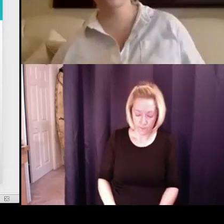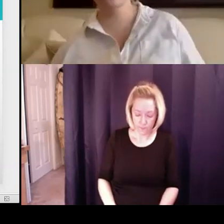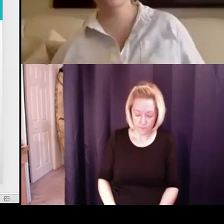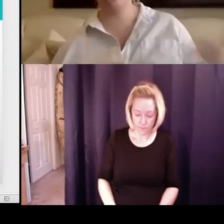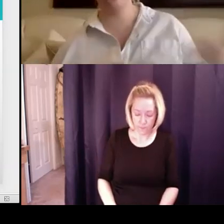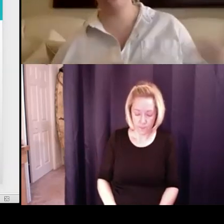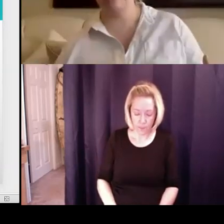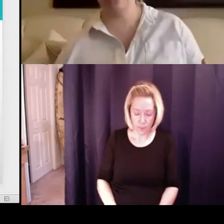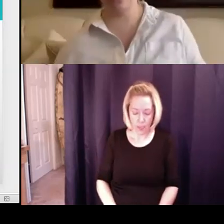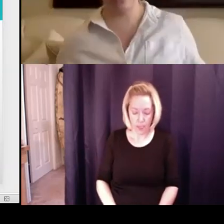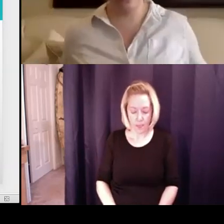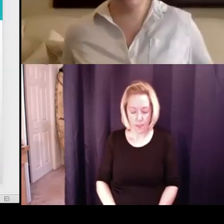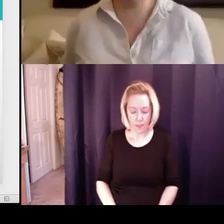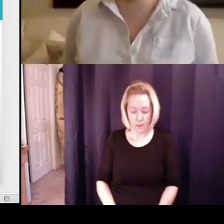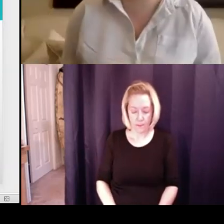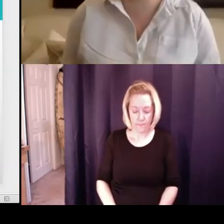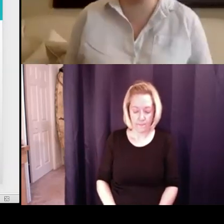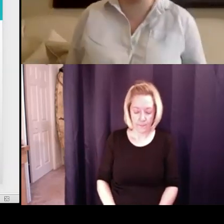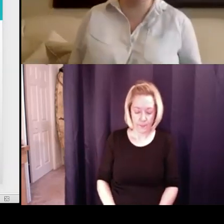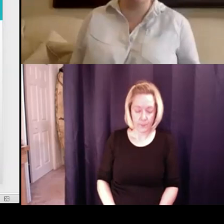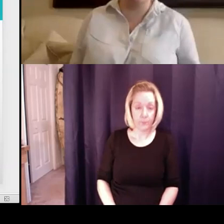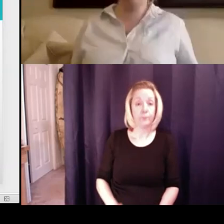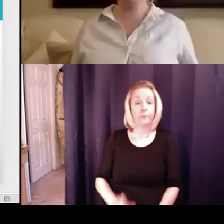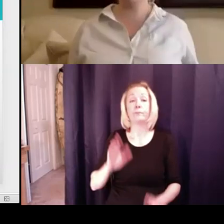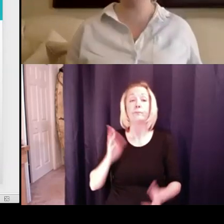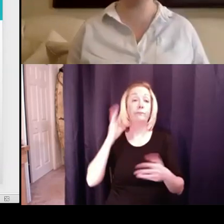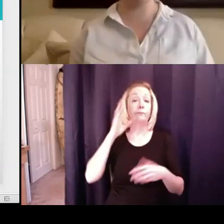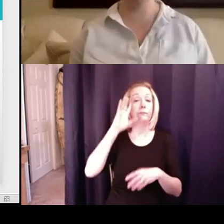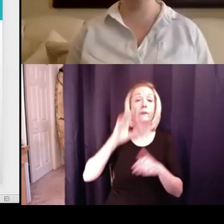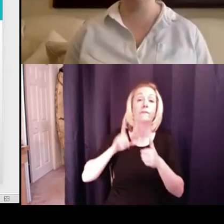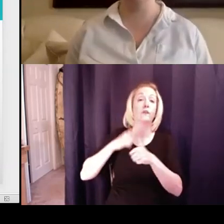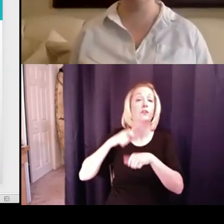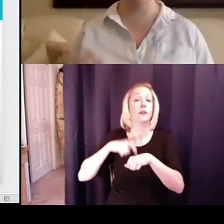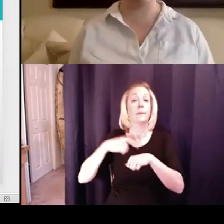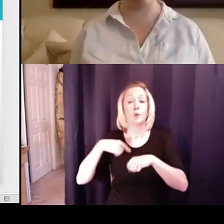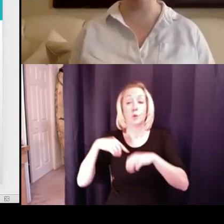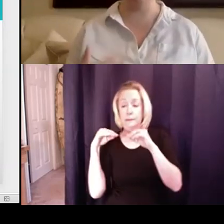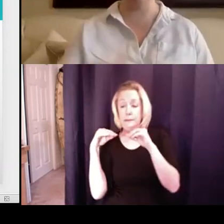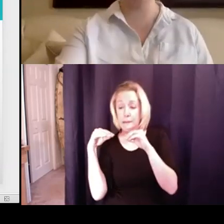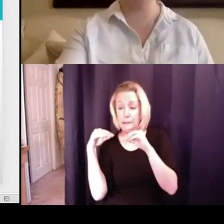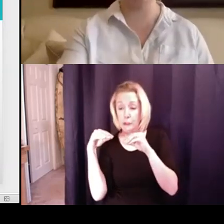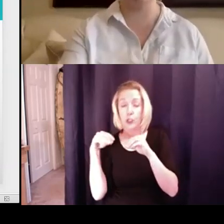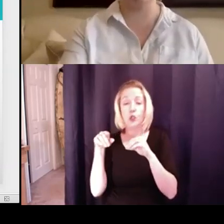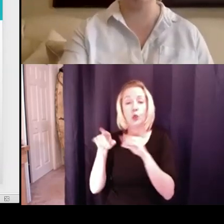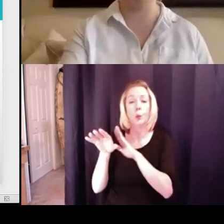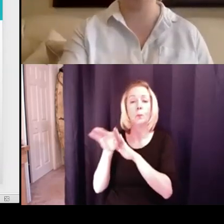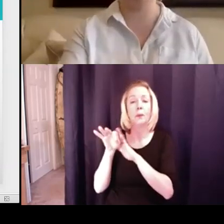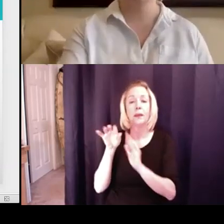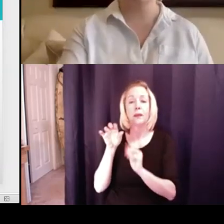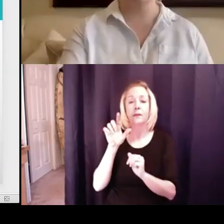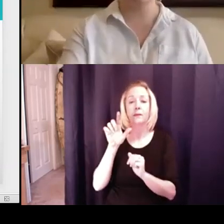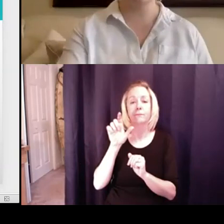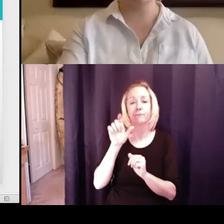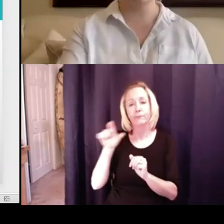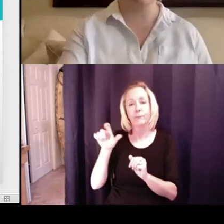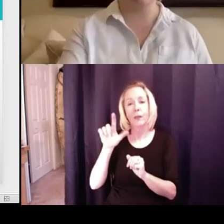So maybe the first time you're going through the instructional cycle, you're picking letters that are important to your child, or if you're a teacher,